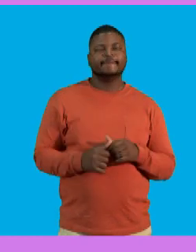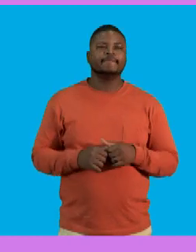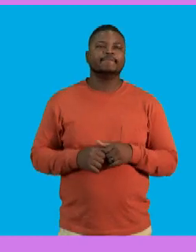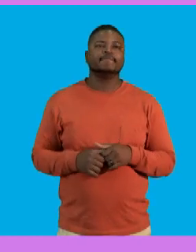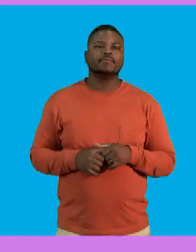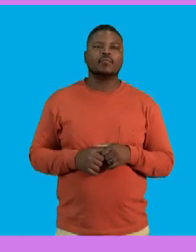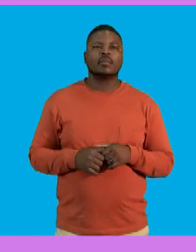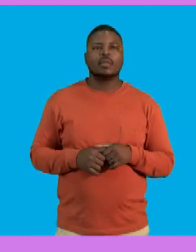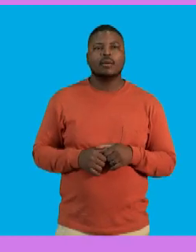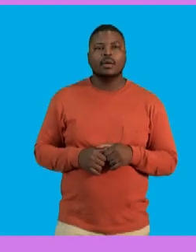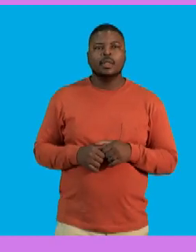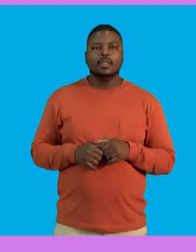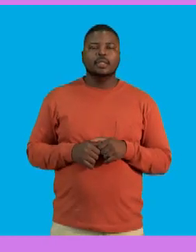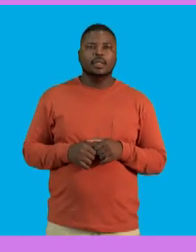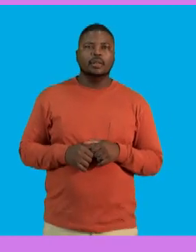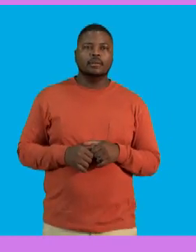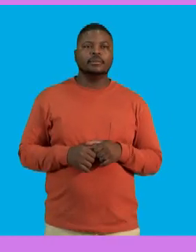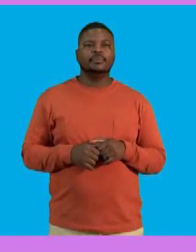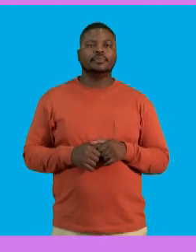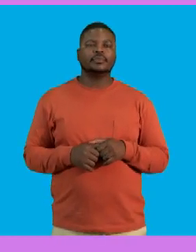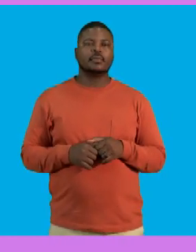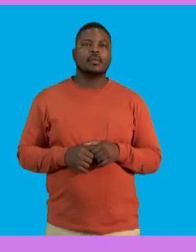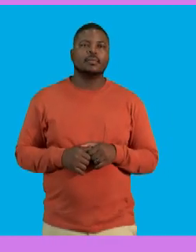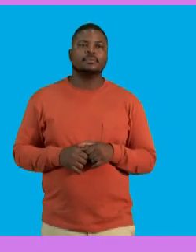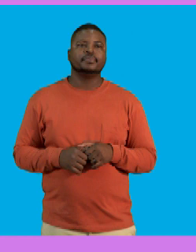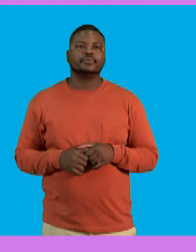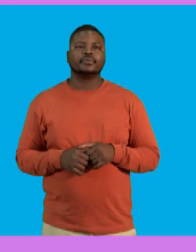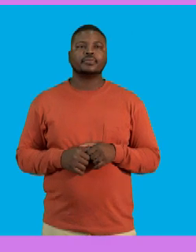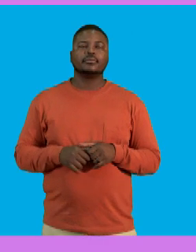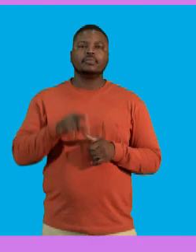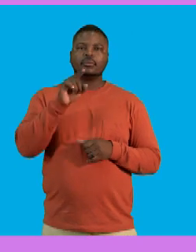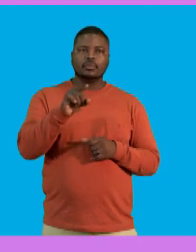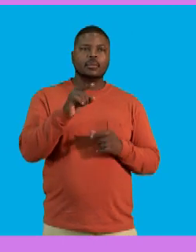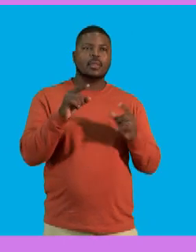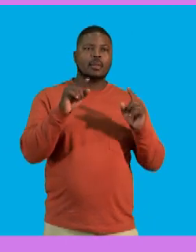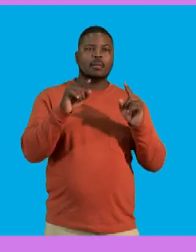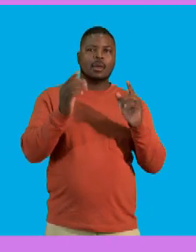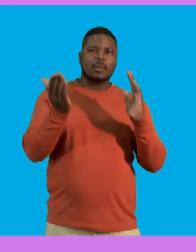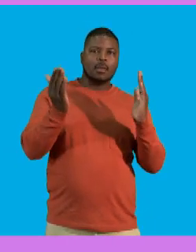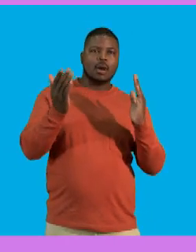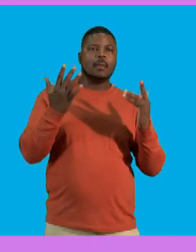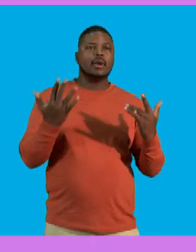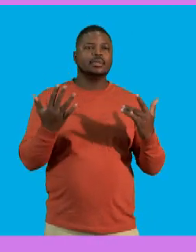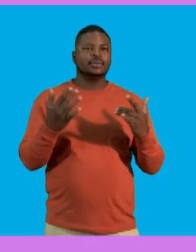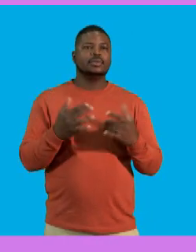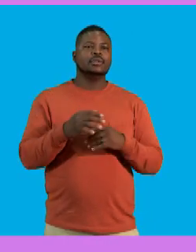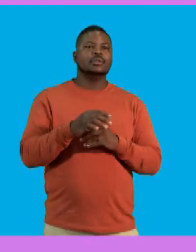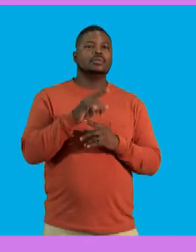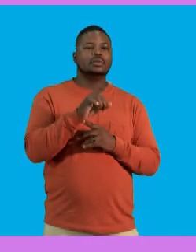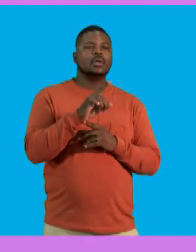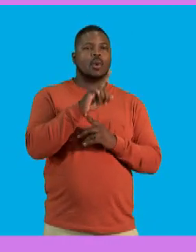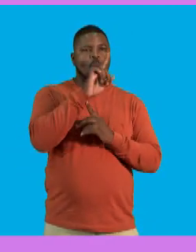2,1. All right, so basically that means our intervals are between our intervals of 1 unit or 1